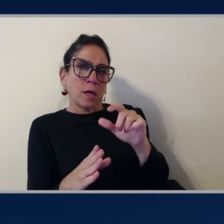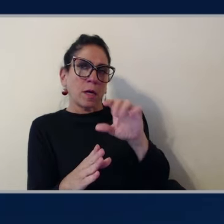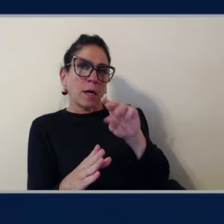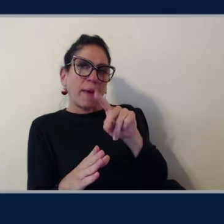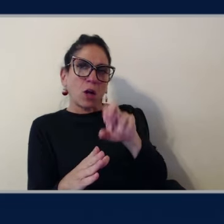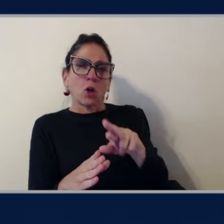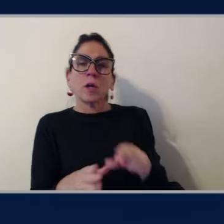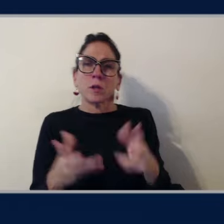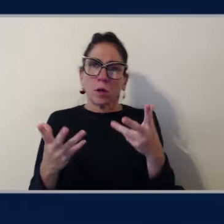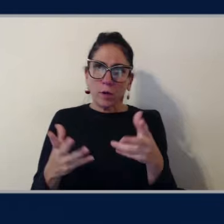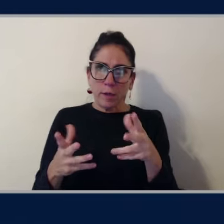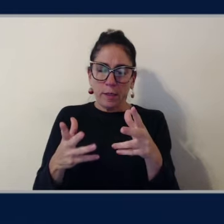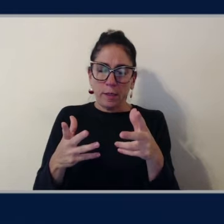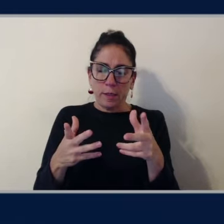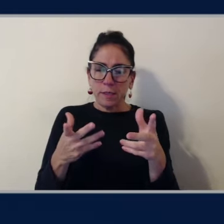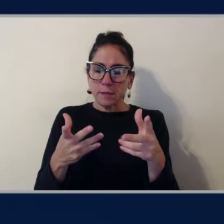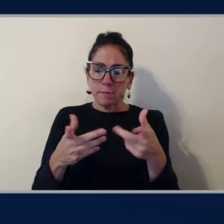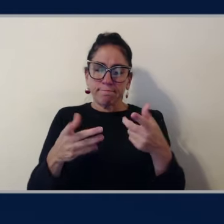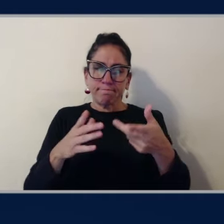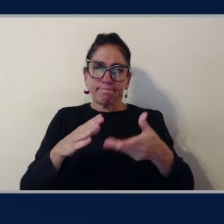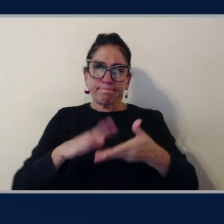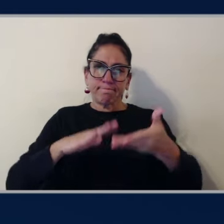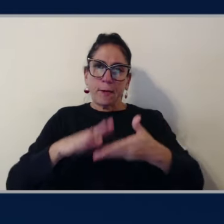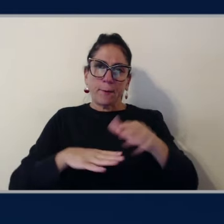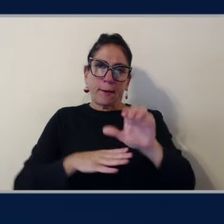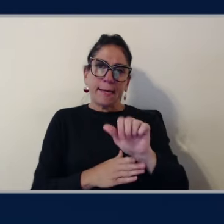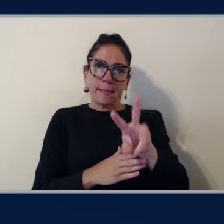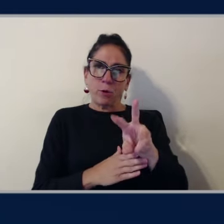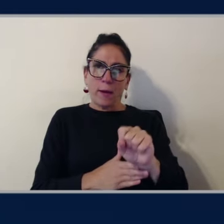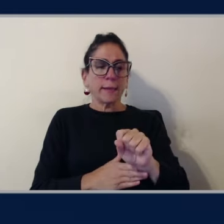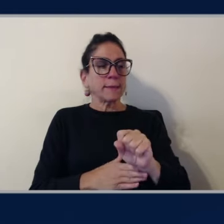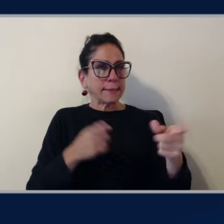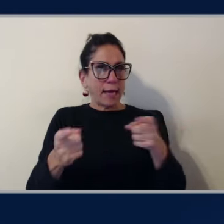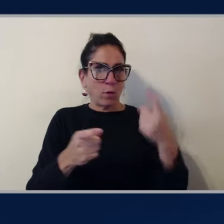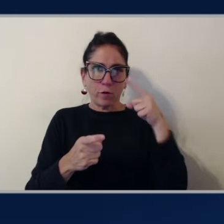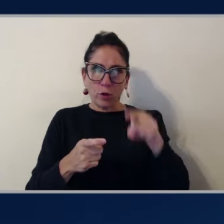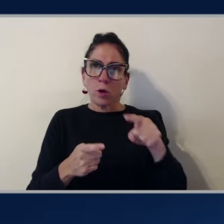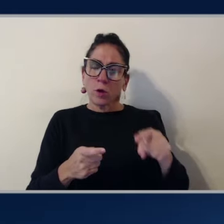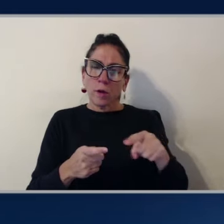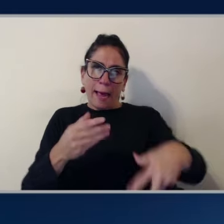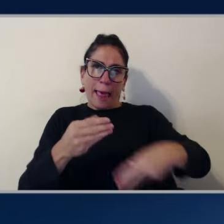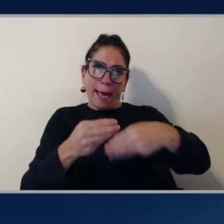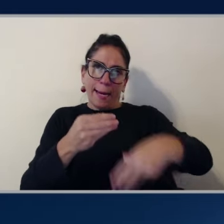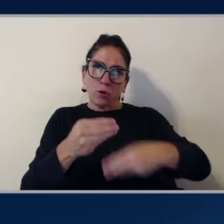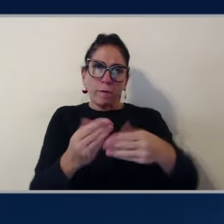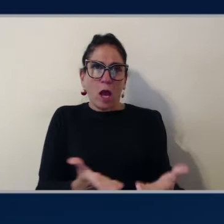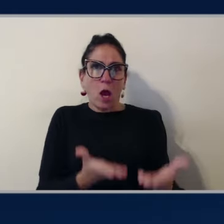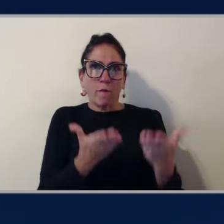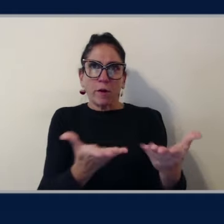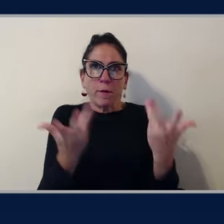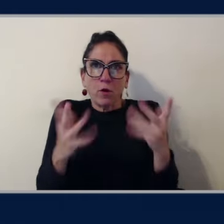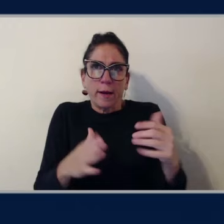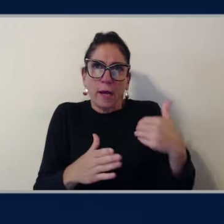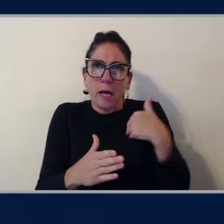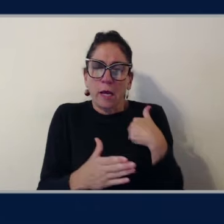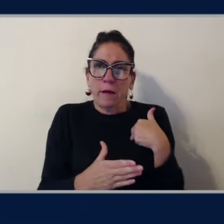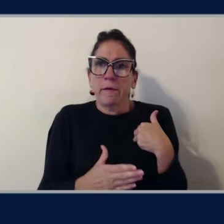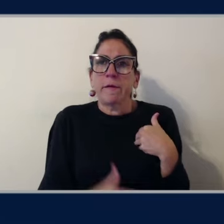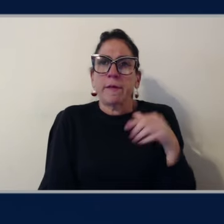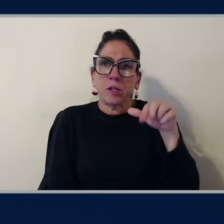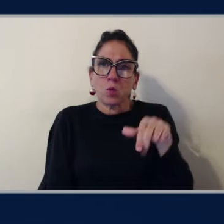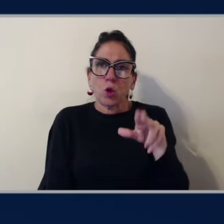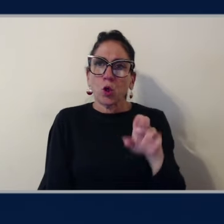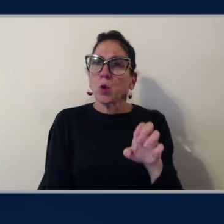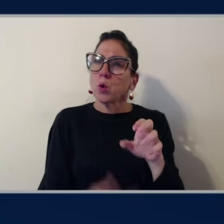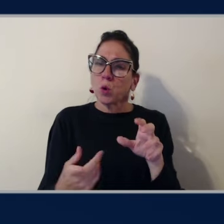already handled for you. Exactly. And then built into this offering that we already have had is where Q developer comes in. So